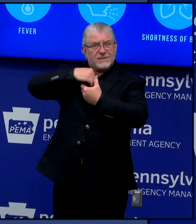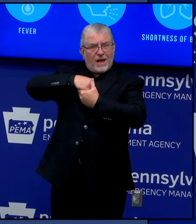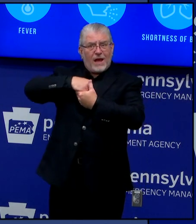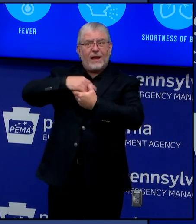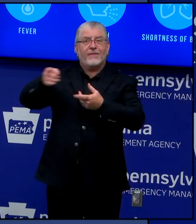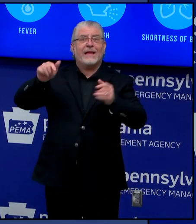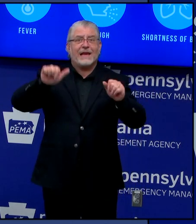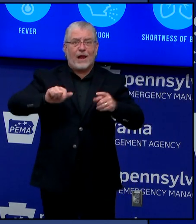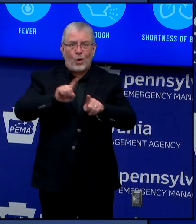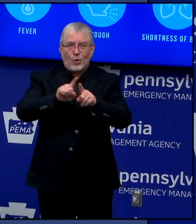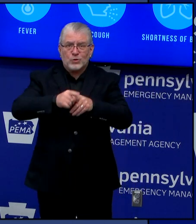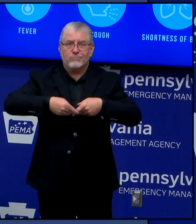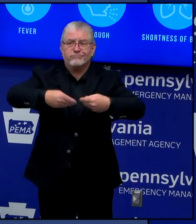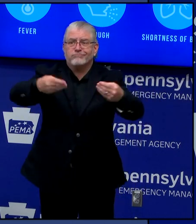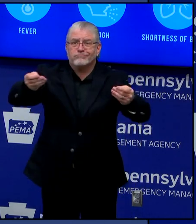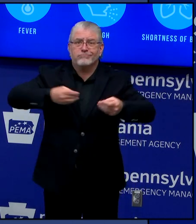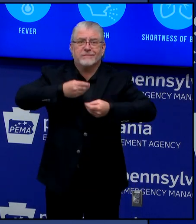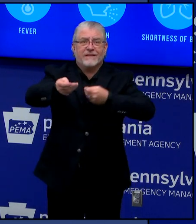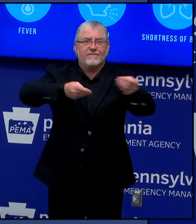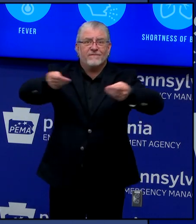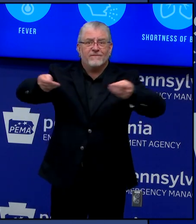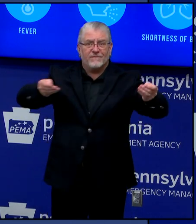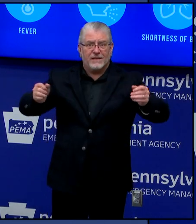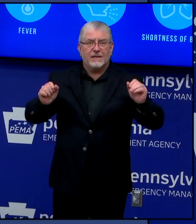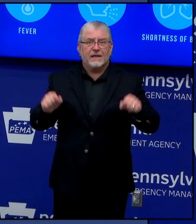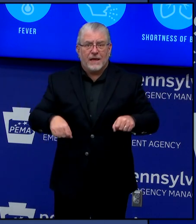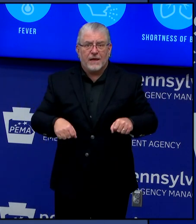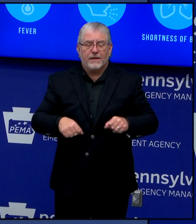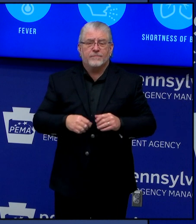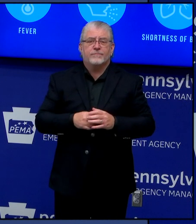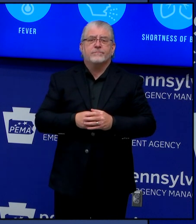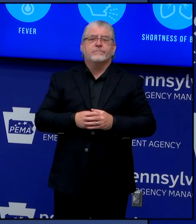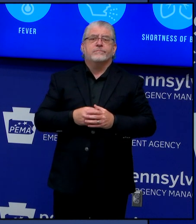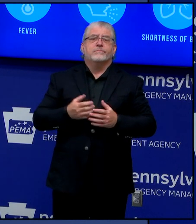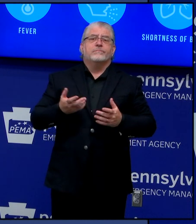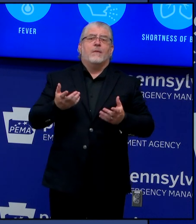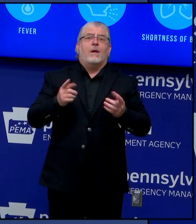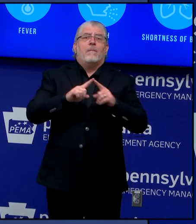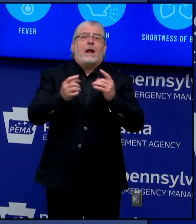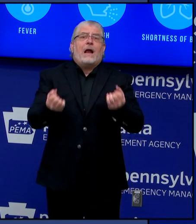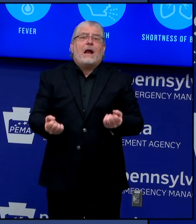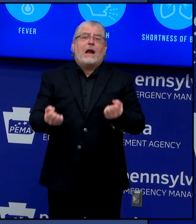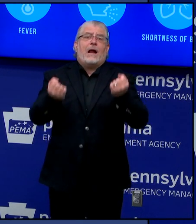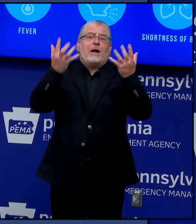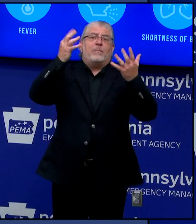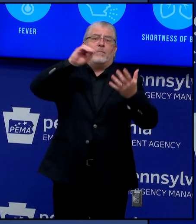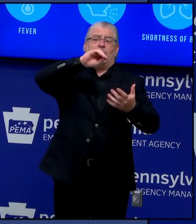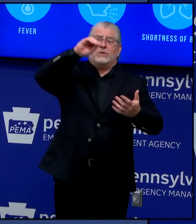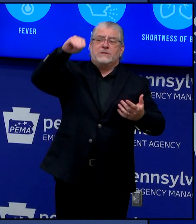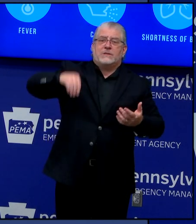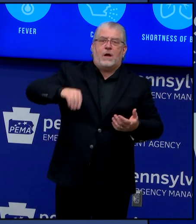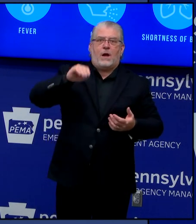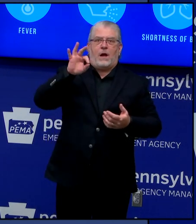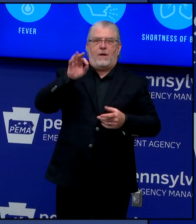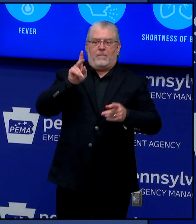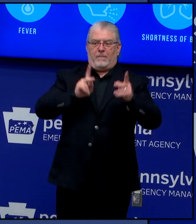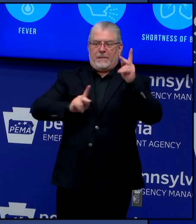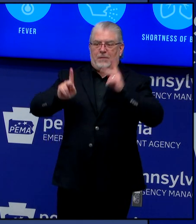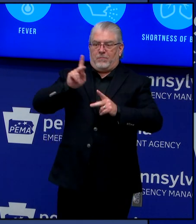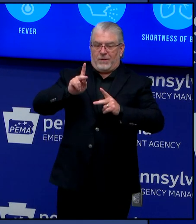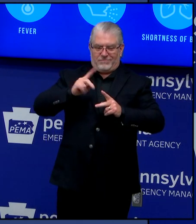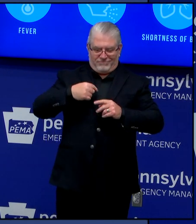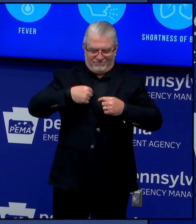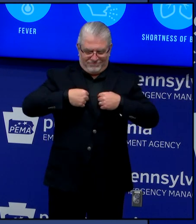are in Pennsylvania and what percentage or what chance you would have of having COVID-19 if you have no symptoms. From